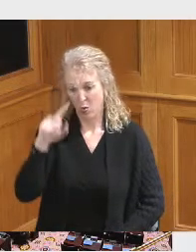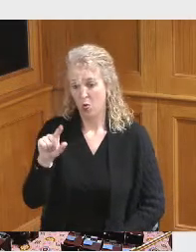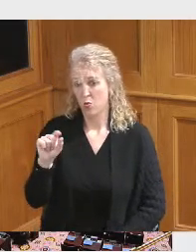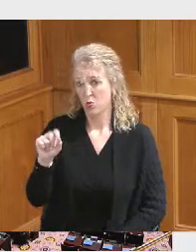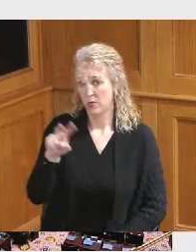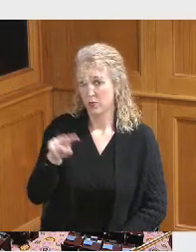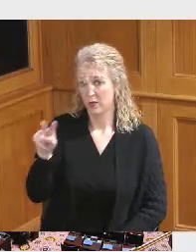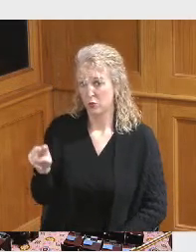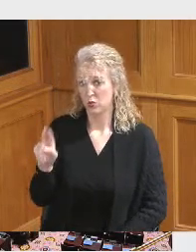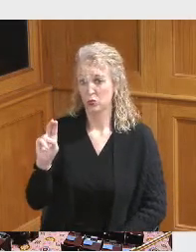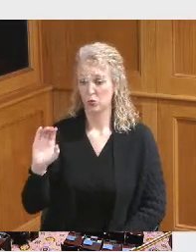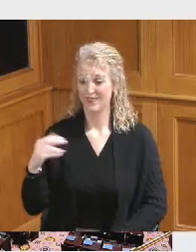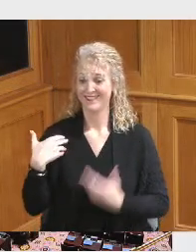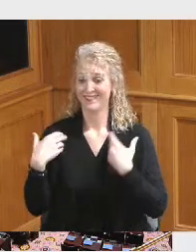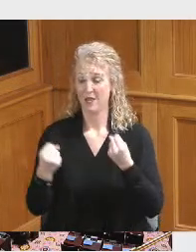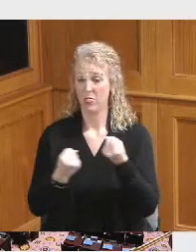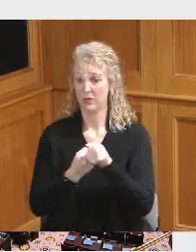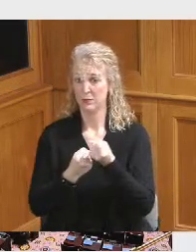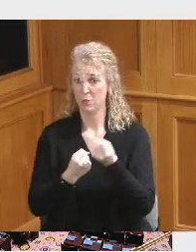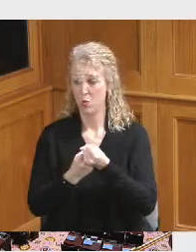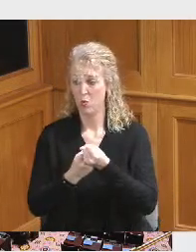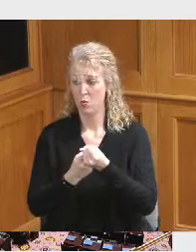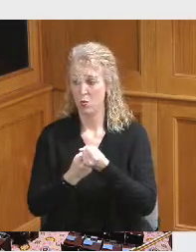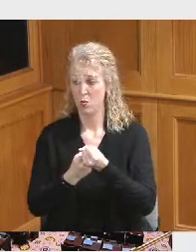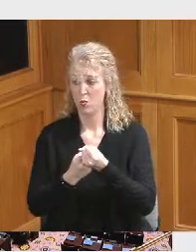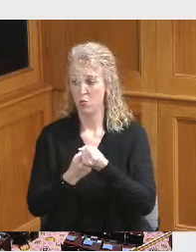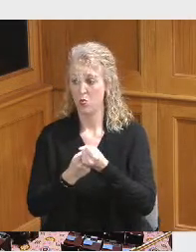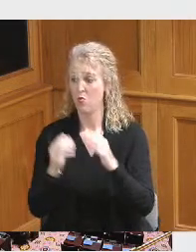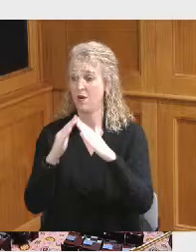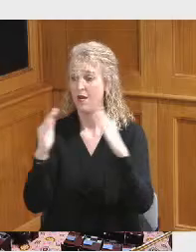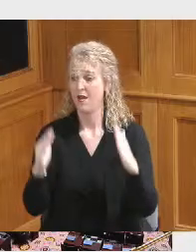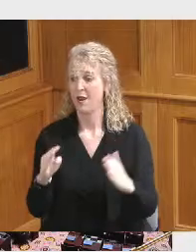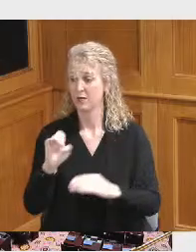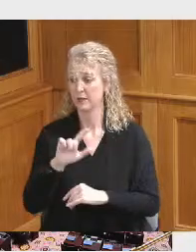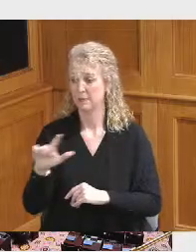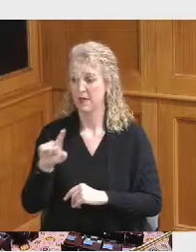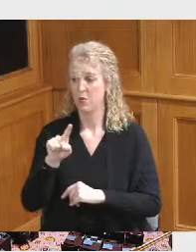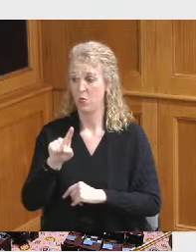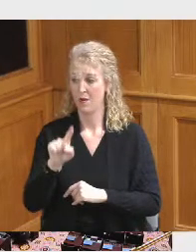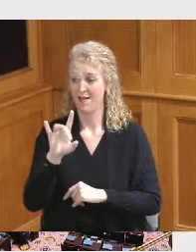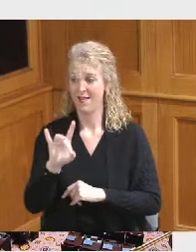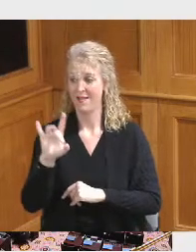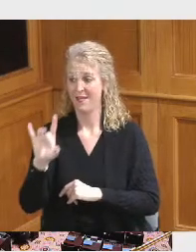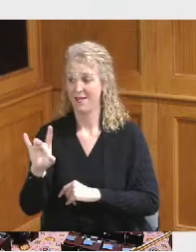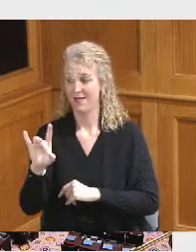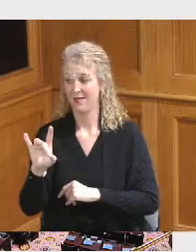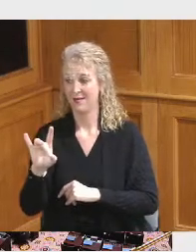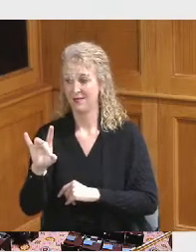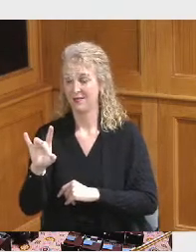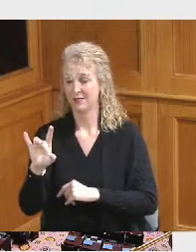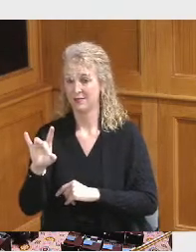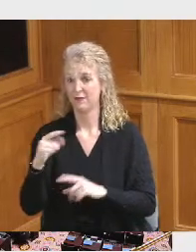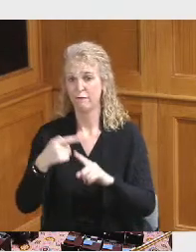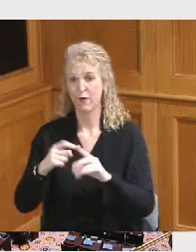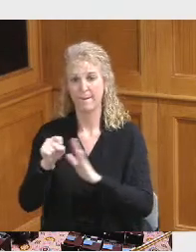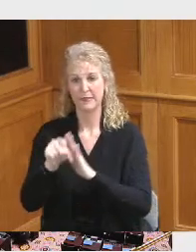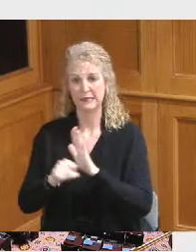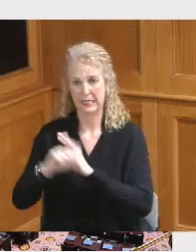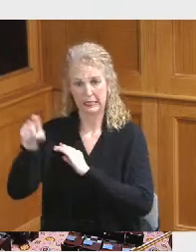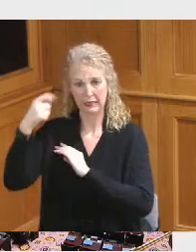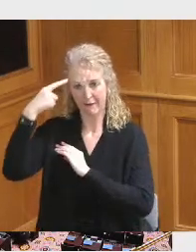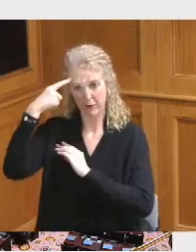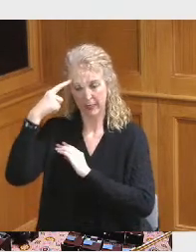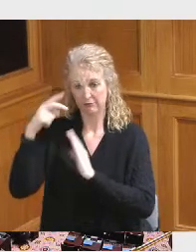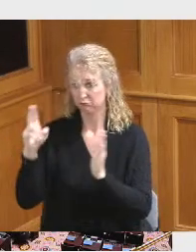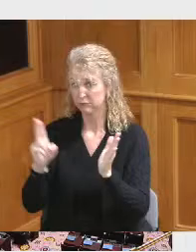2022, UC Health helped support the House Bill 188 in Columbus, which was